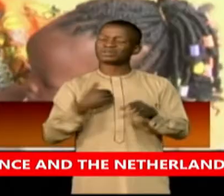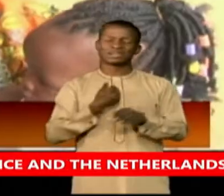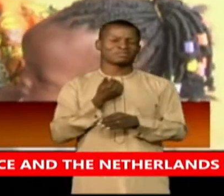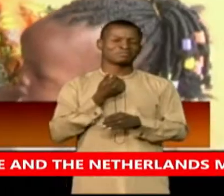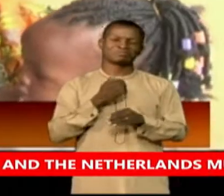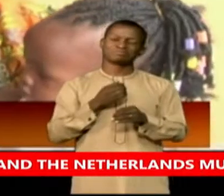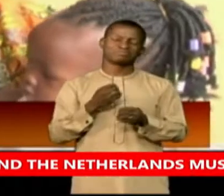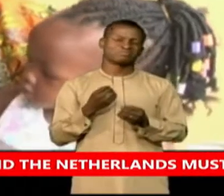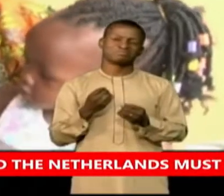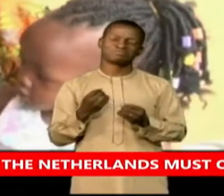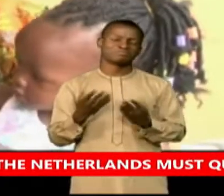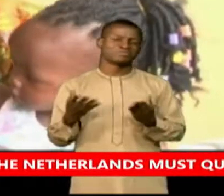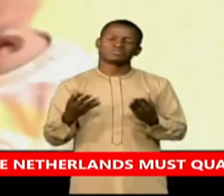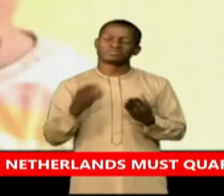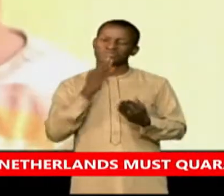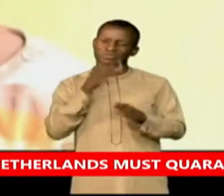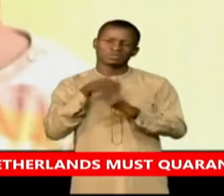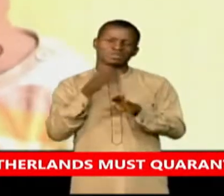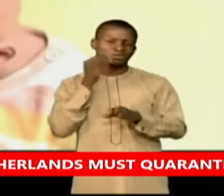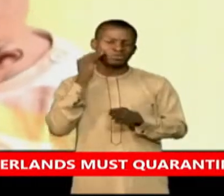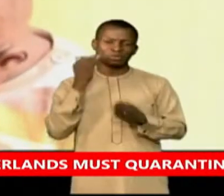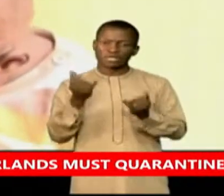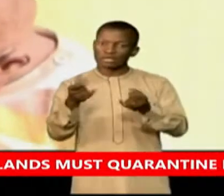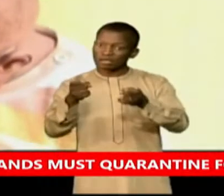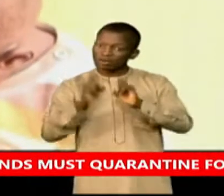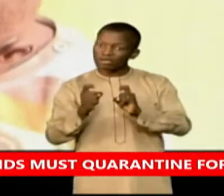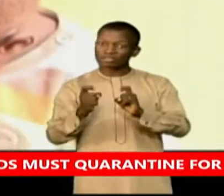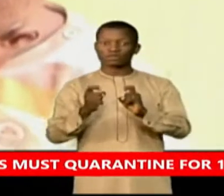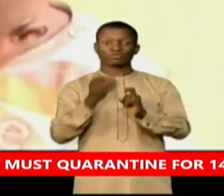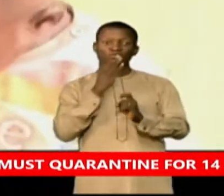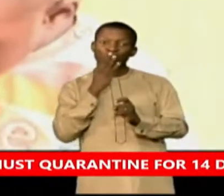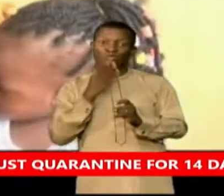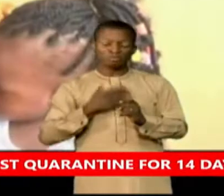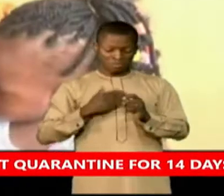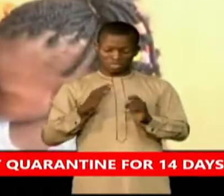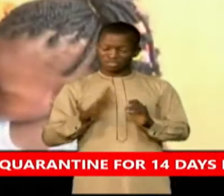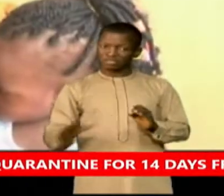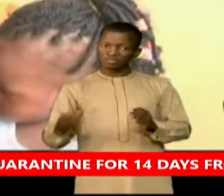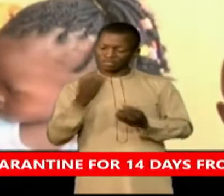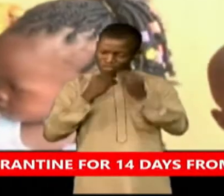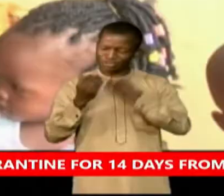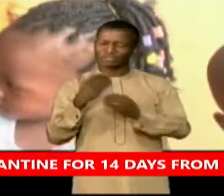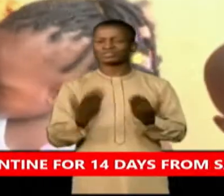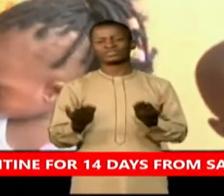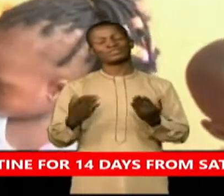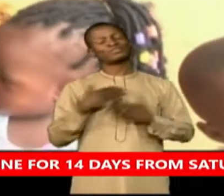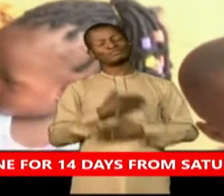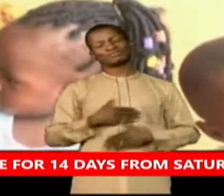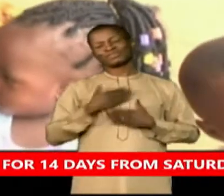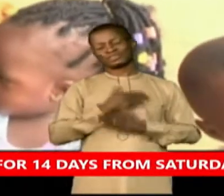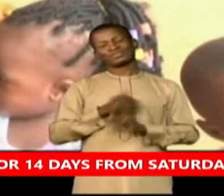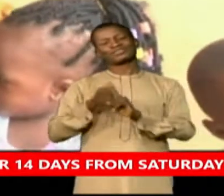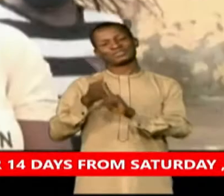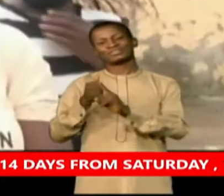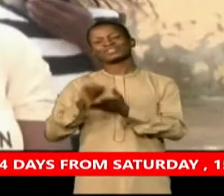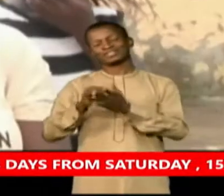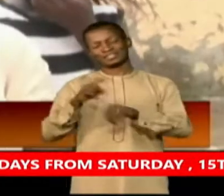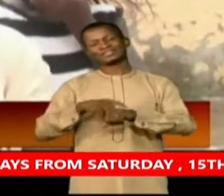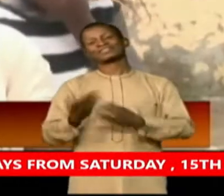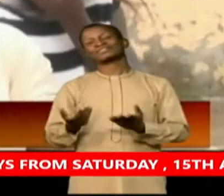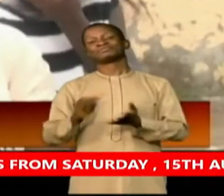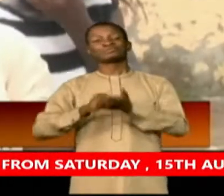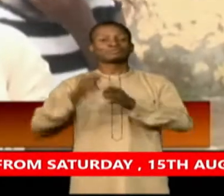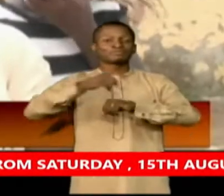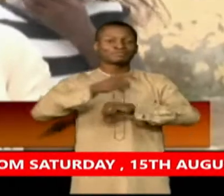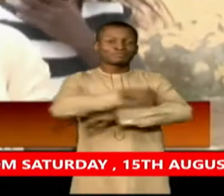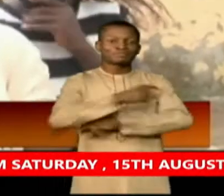in the house, but when they came, they brought in food. My children ate from there, so they enjoyed themselves that period. That very day they